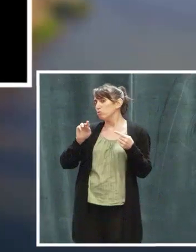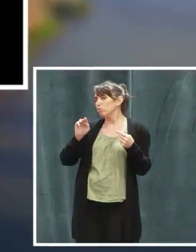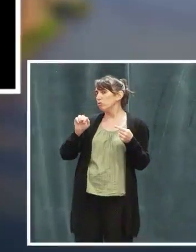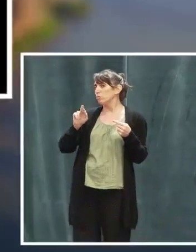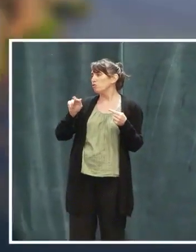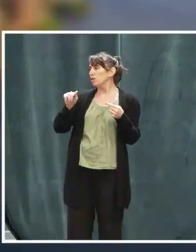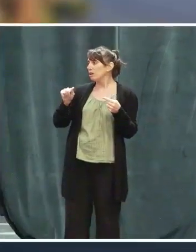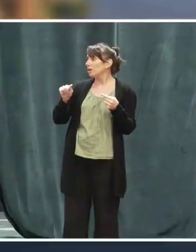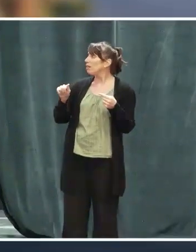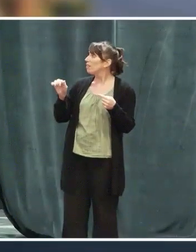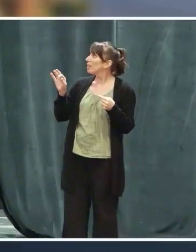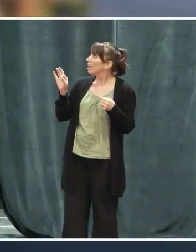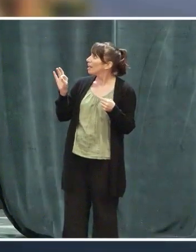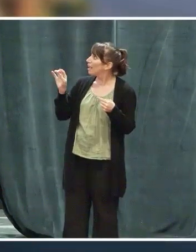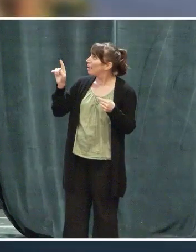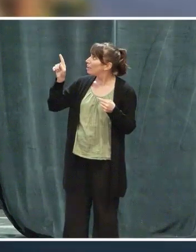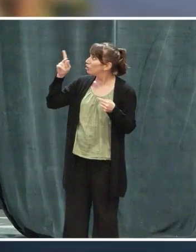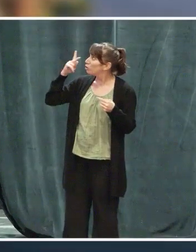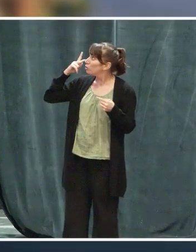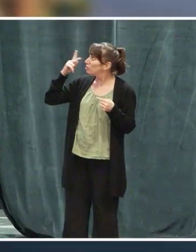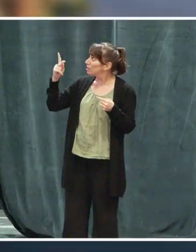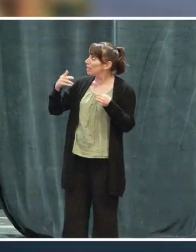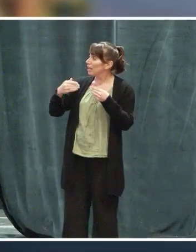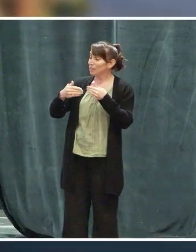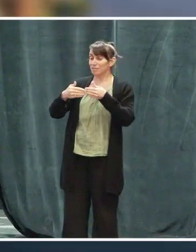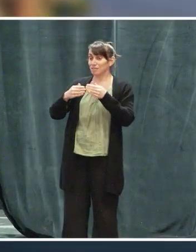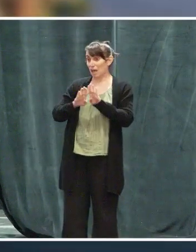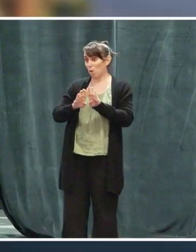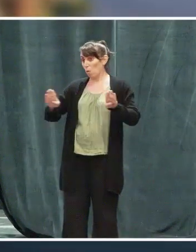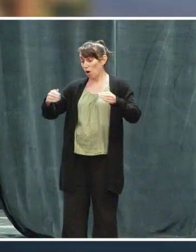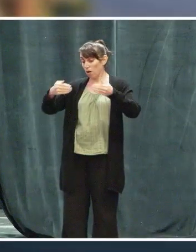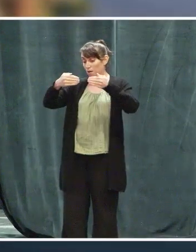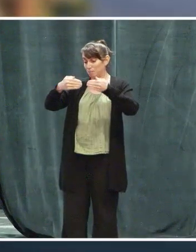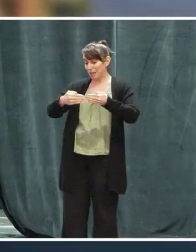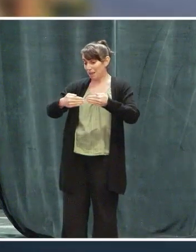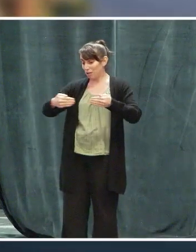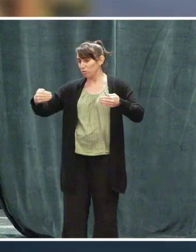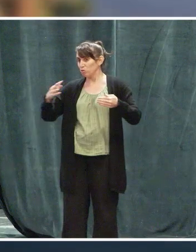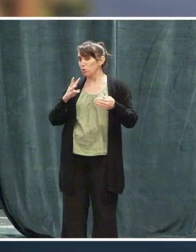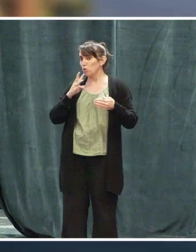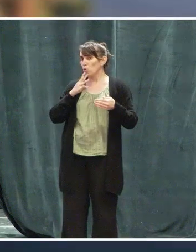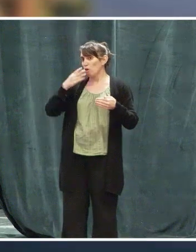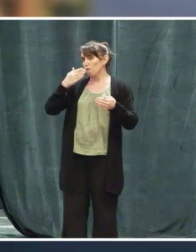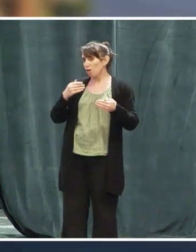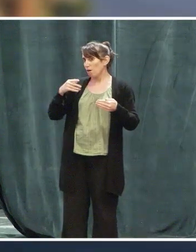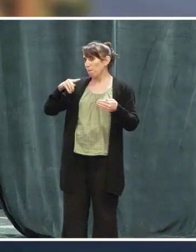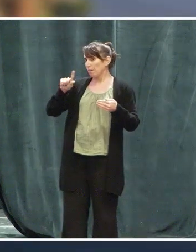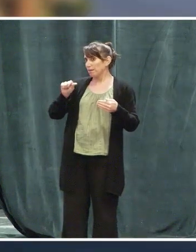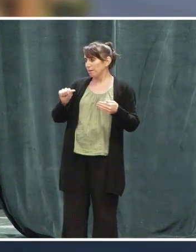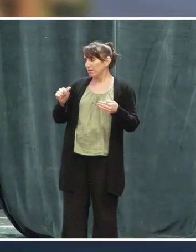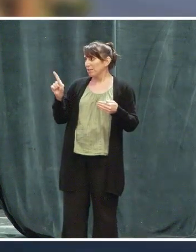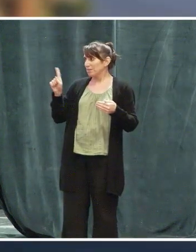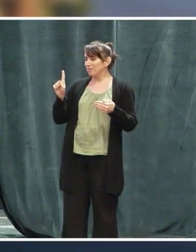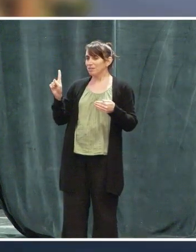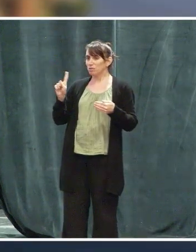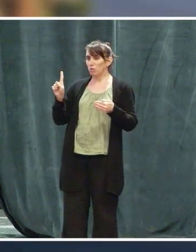see as the FBS wall comes down to Waterfront Plaza, you see this larger opening here. This is where we've located a series of